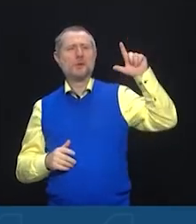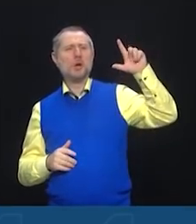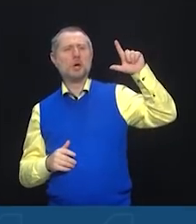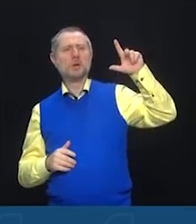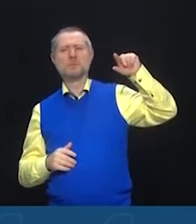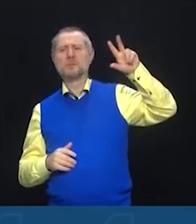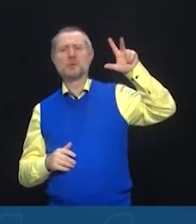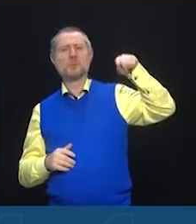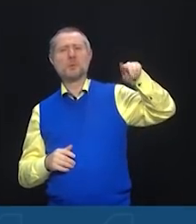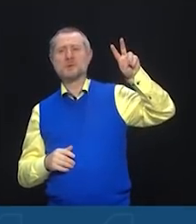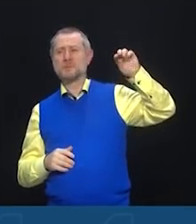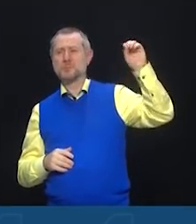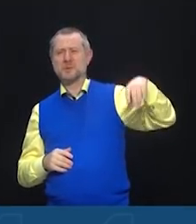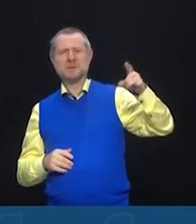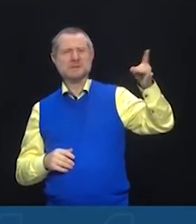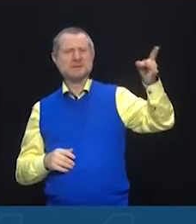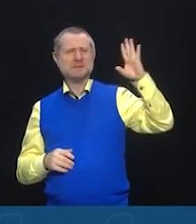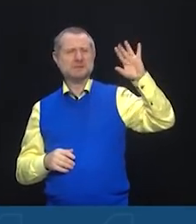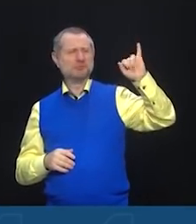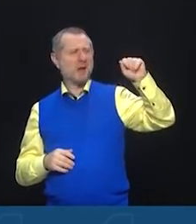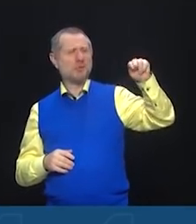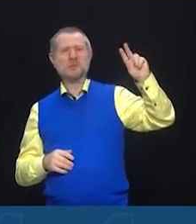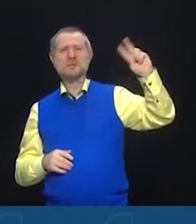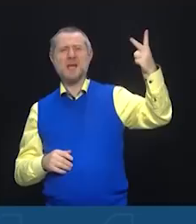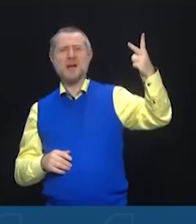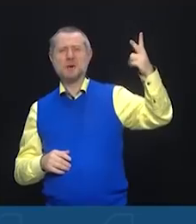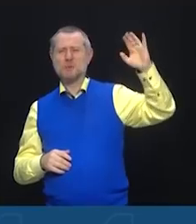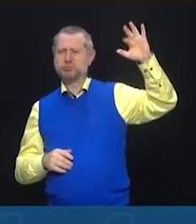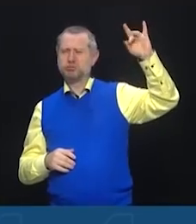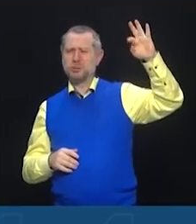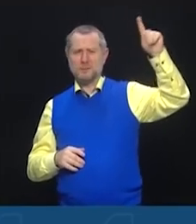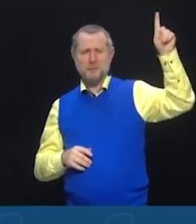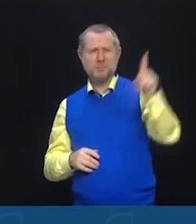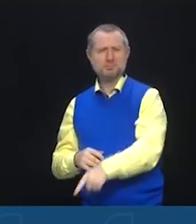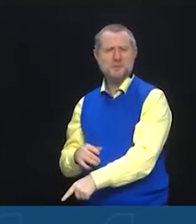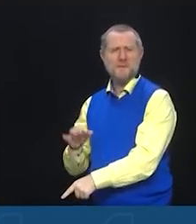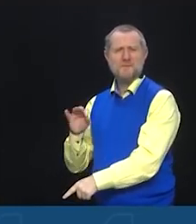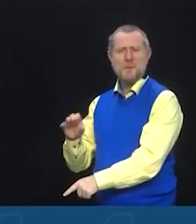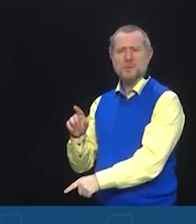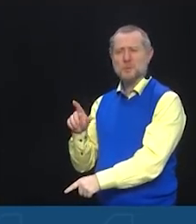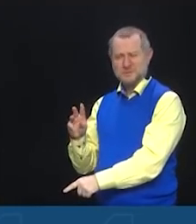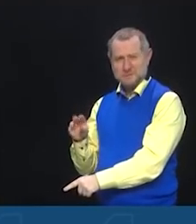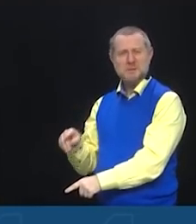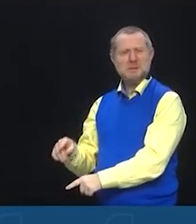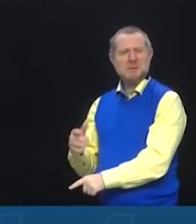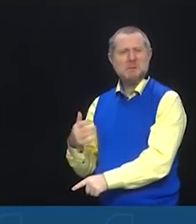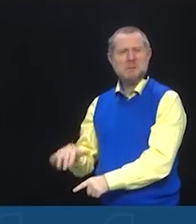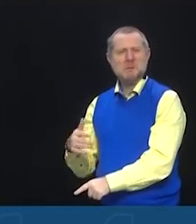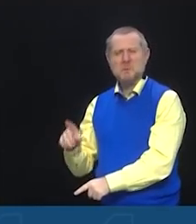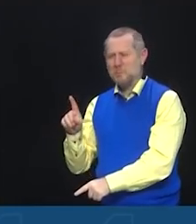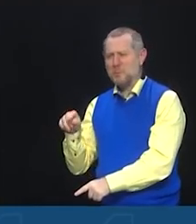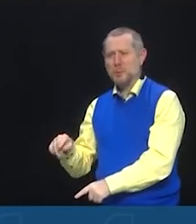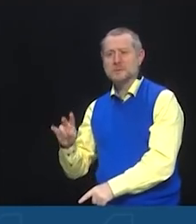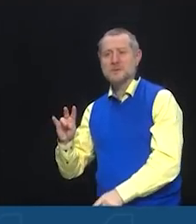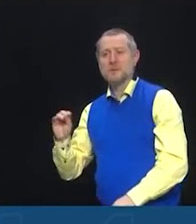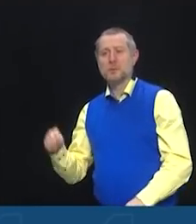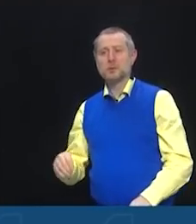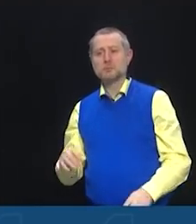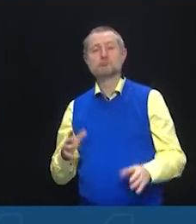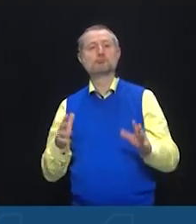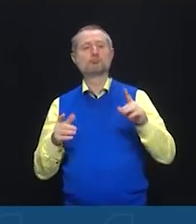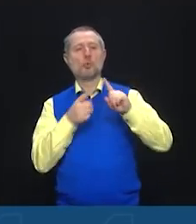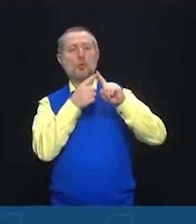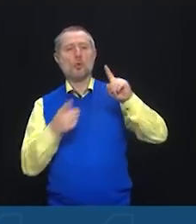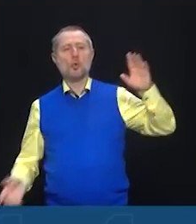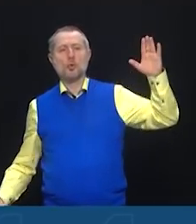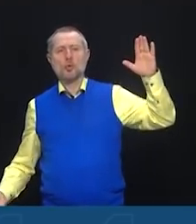2nd. That, my friends, was a very scary time. I think we all remember that. And that has been a consecutive decline of